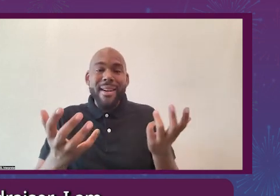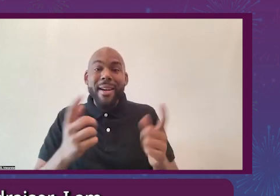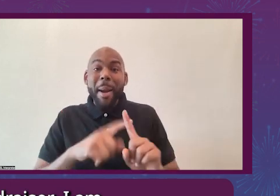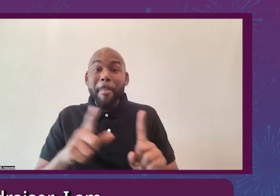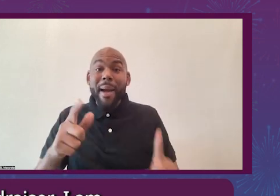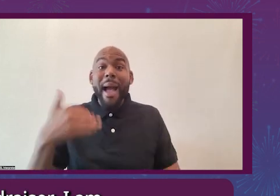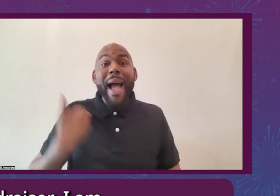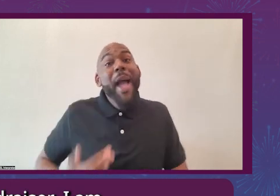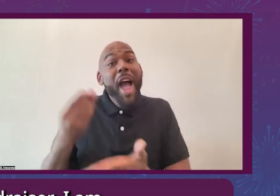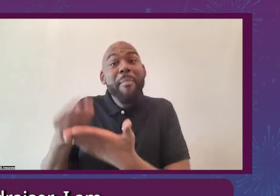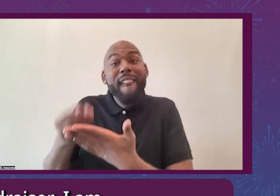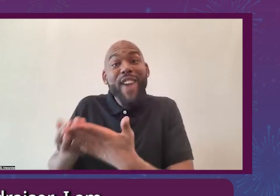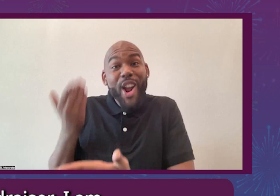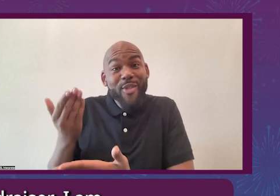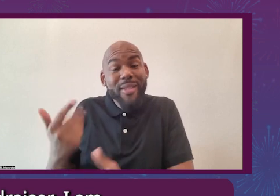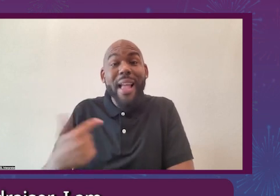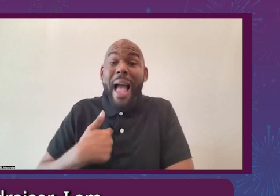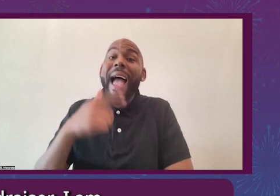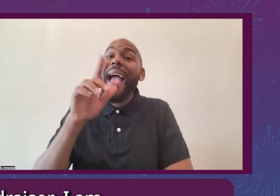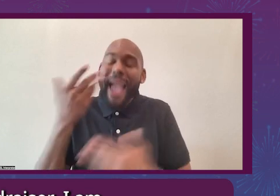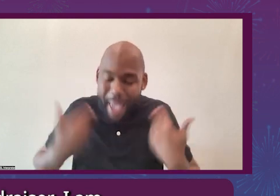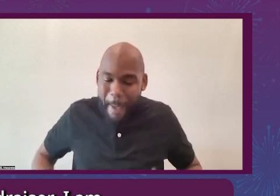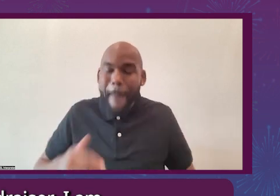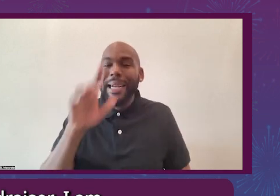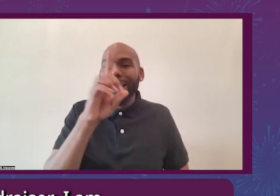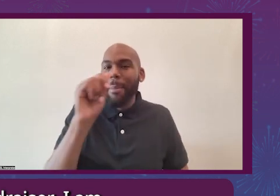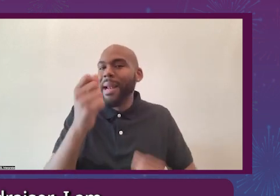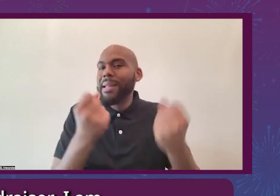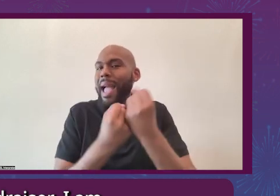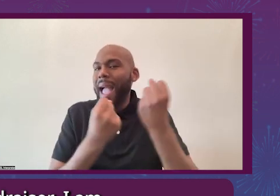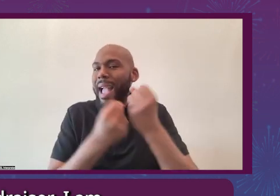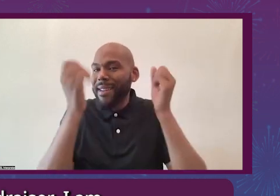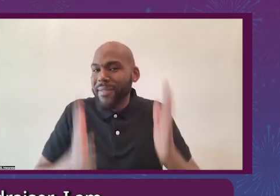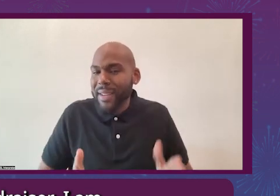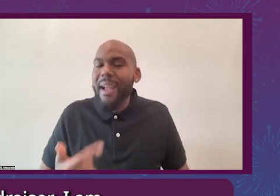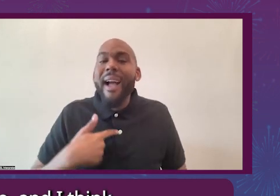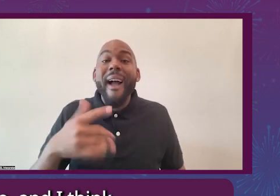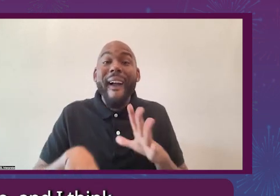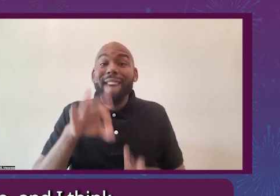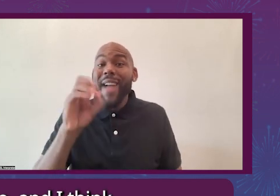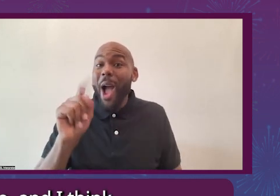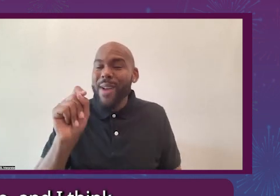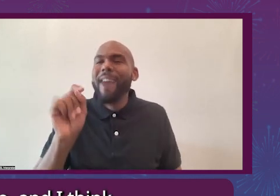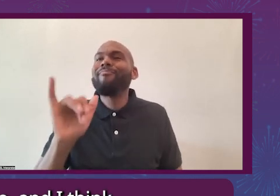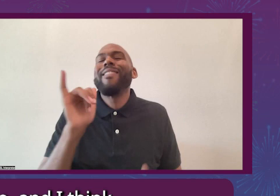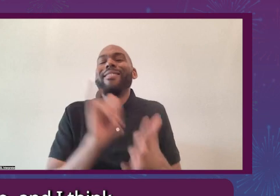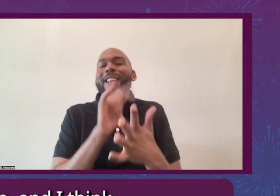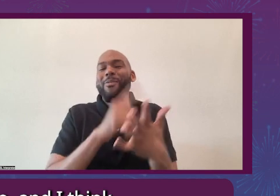But I am a fundraiser. I am a disability activist, and I found that it was what I like to do.